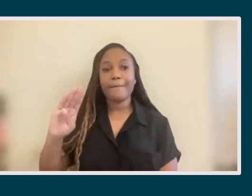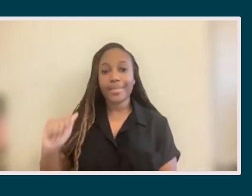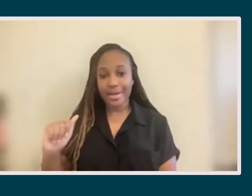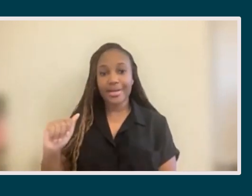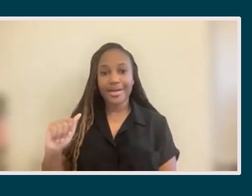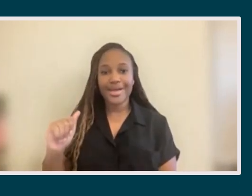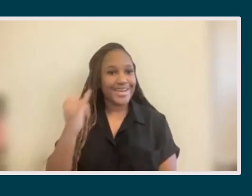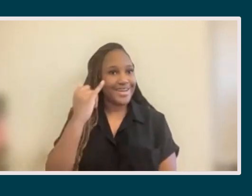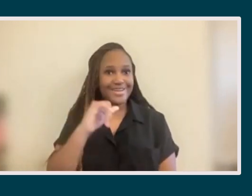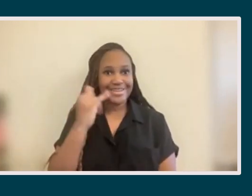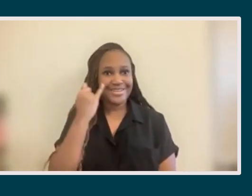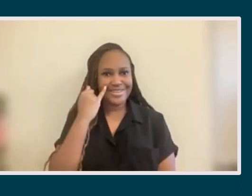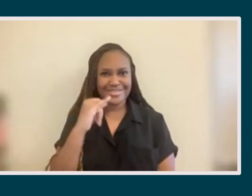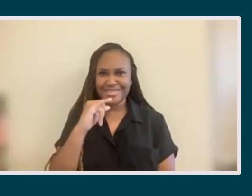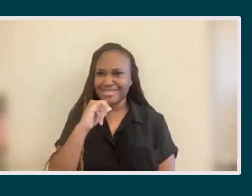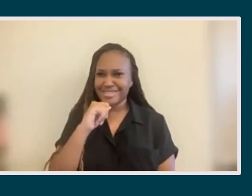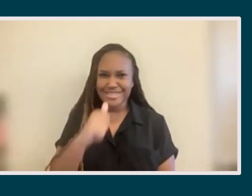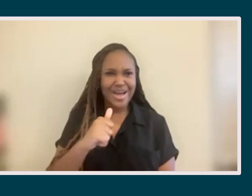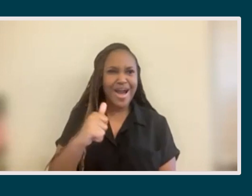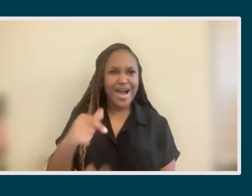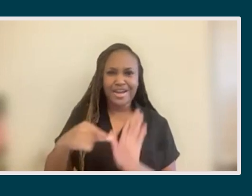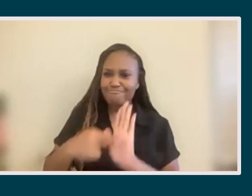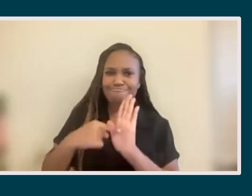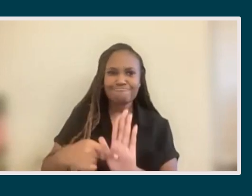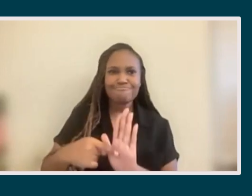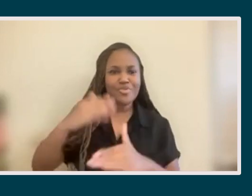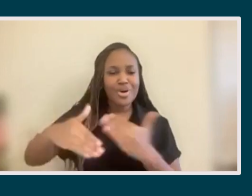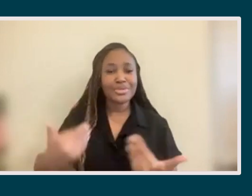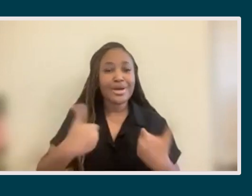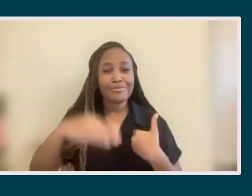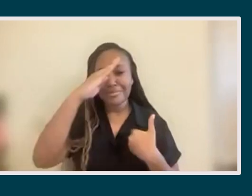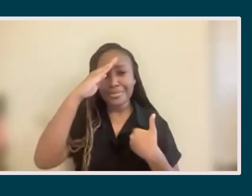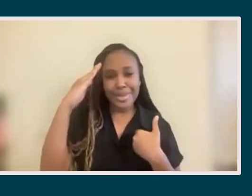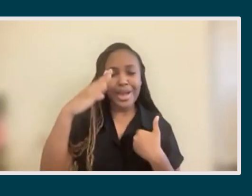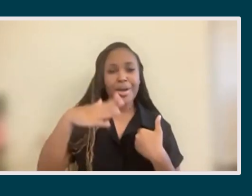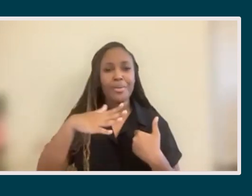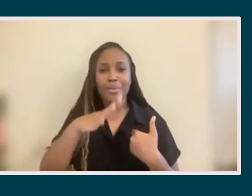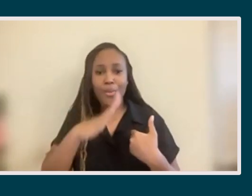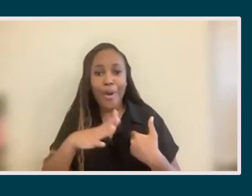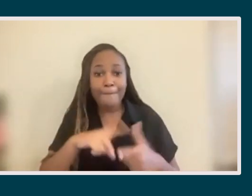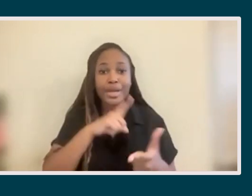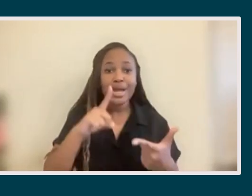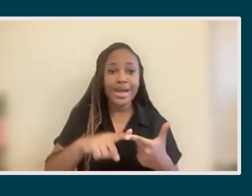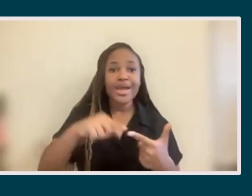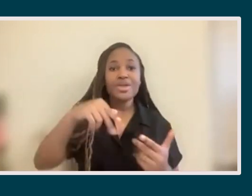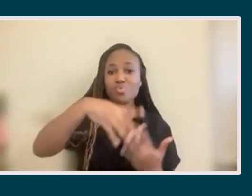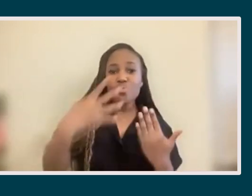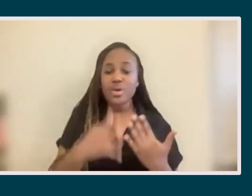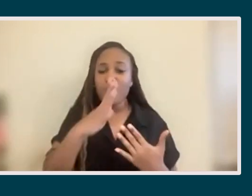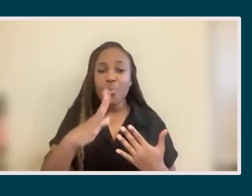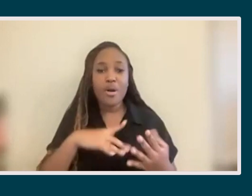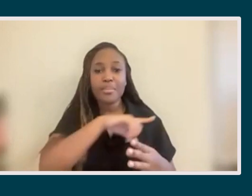sign of progress, you have a Black woman, a queer woman, and a first-generation immigrant who are the